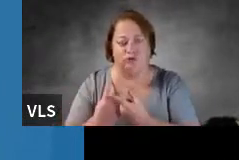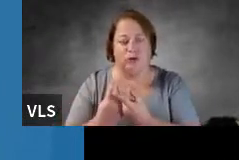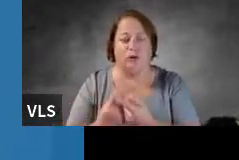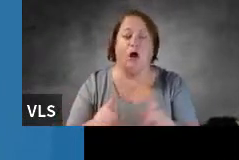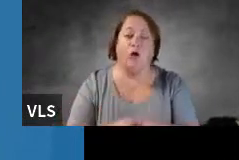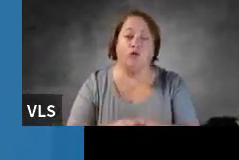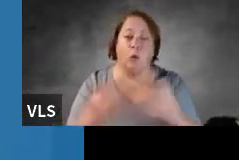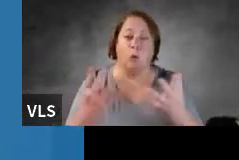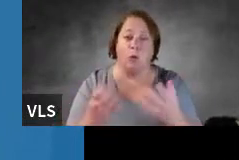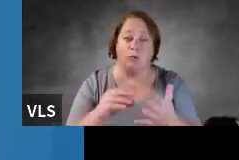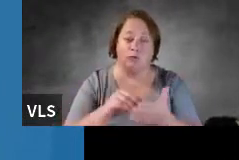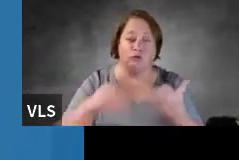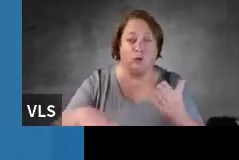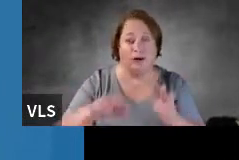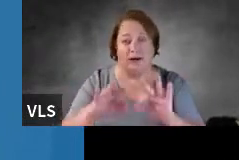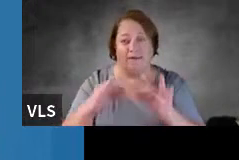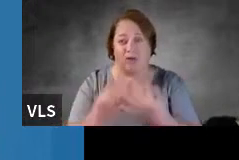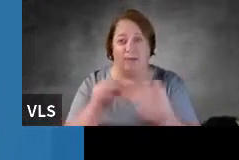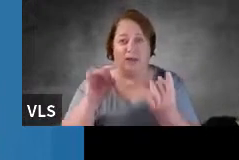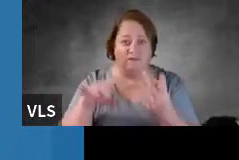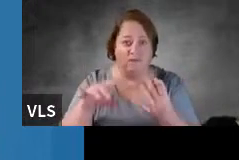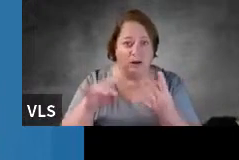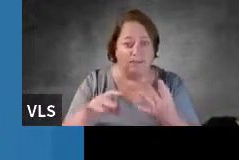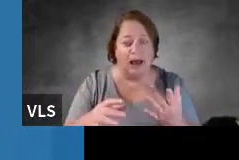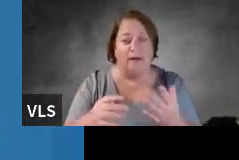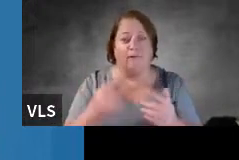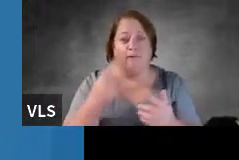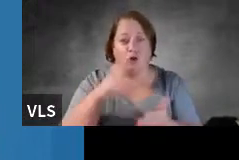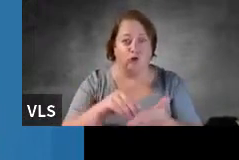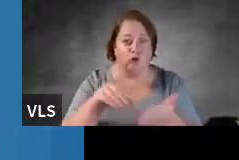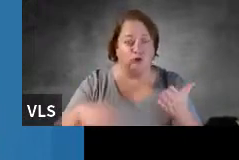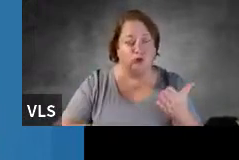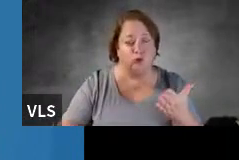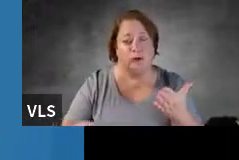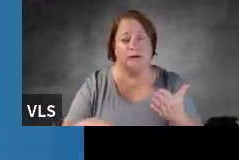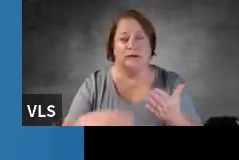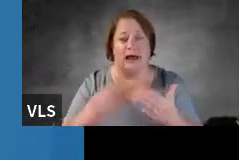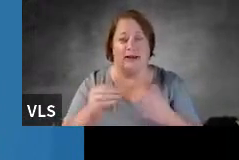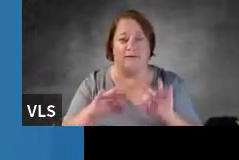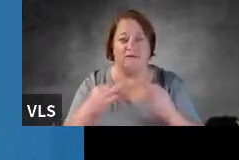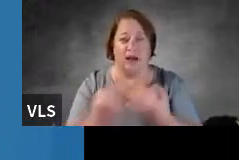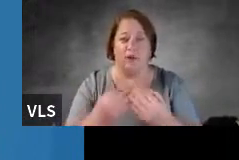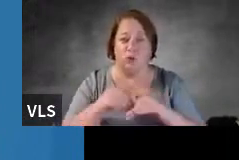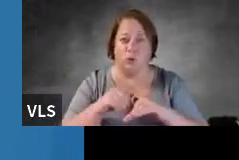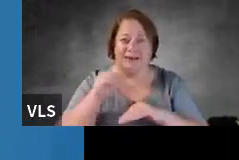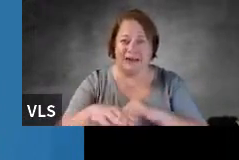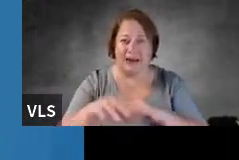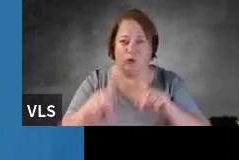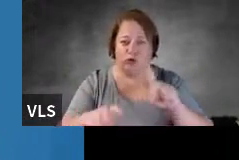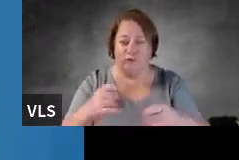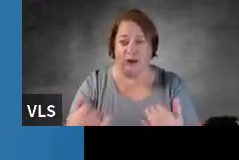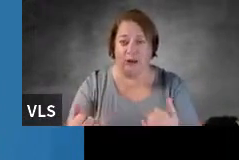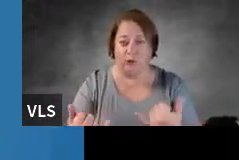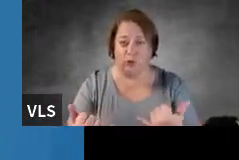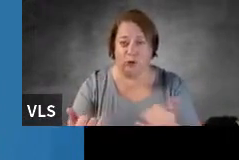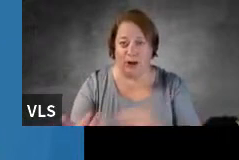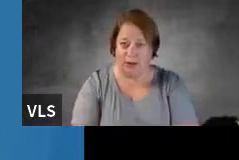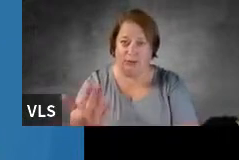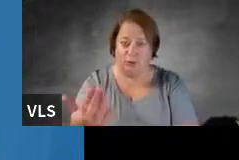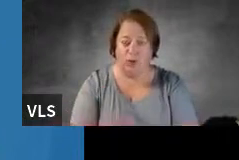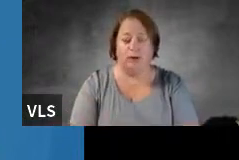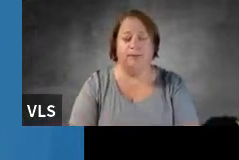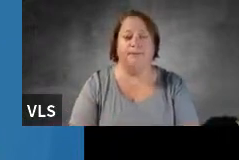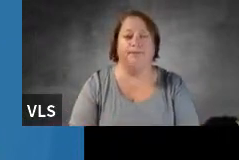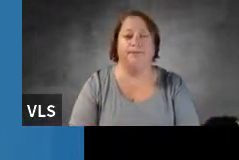family feedback for everything that we do. For our students and families, a survey actually just went out this morning,